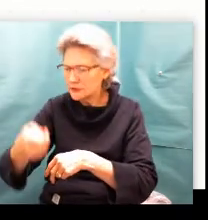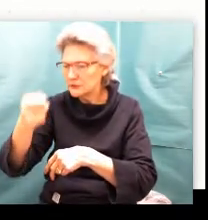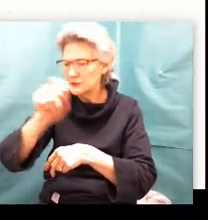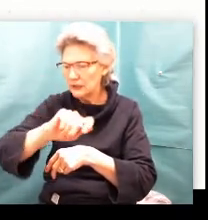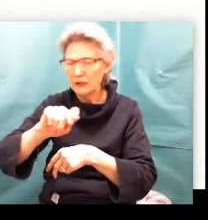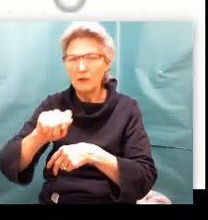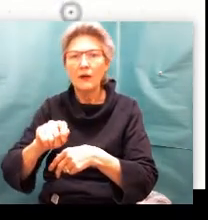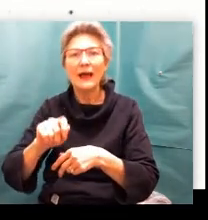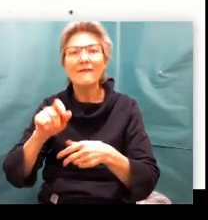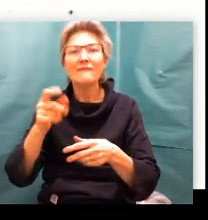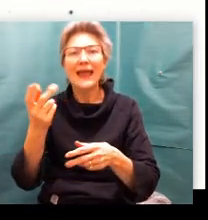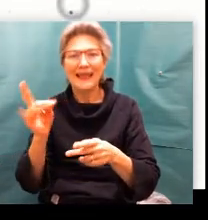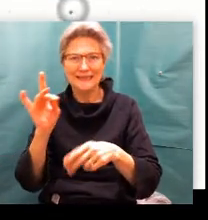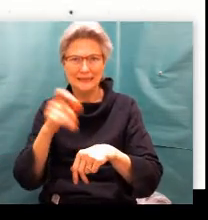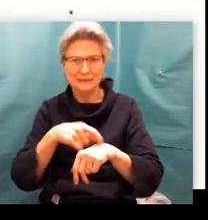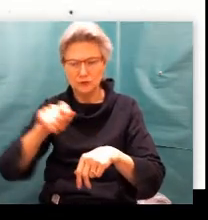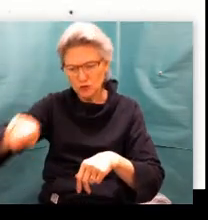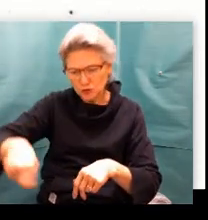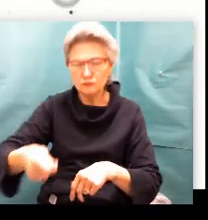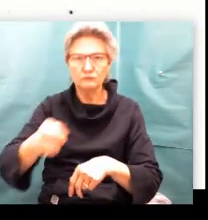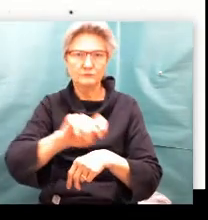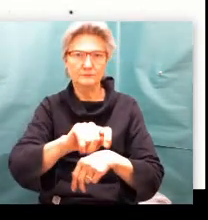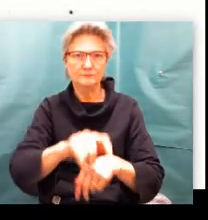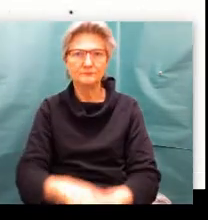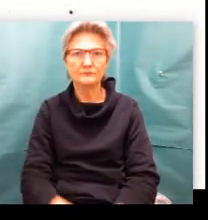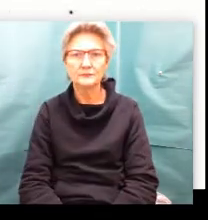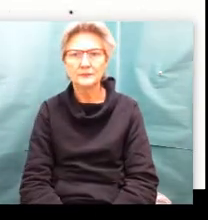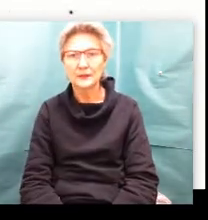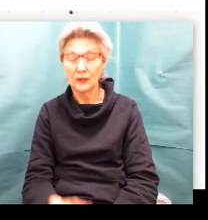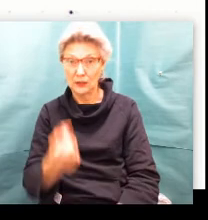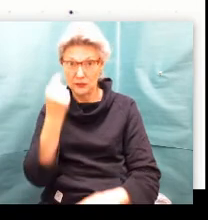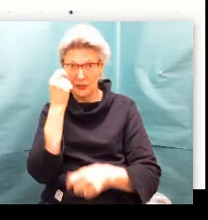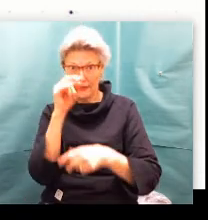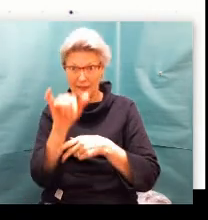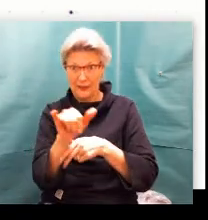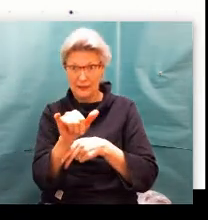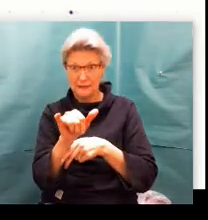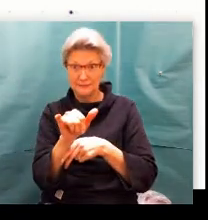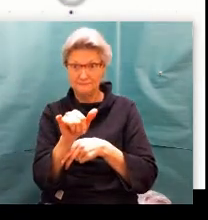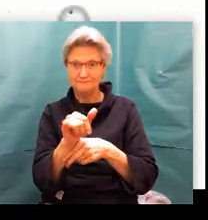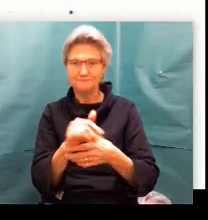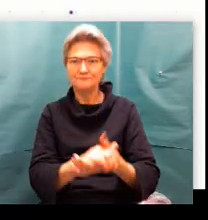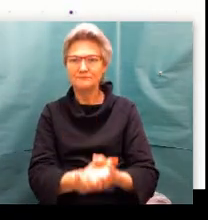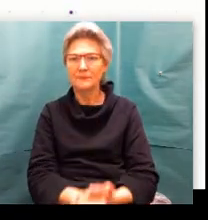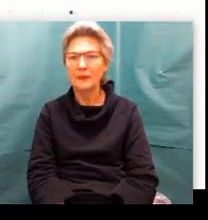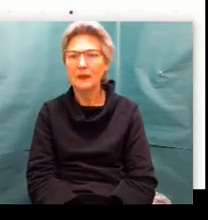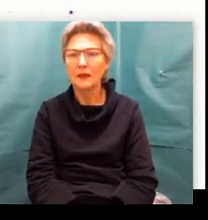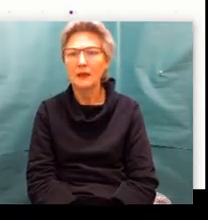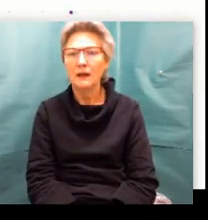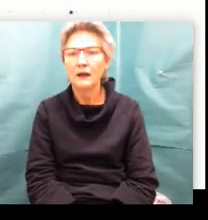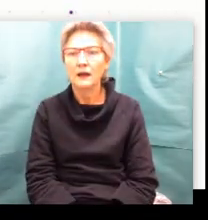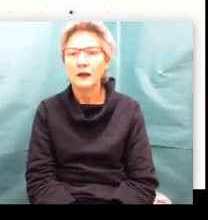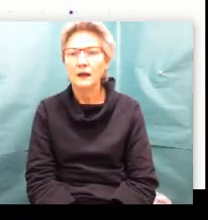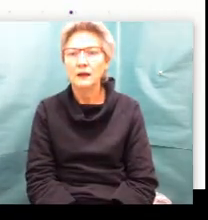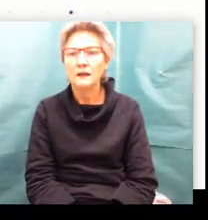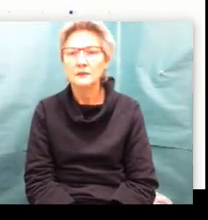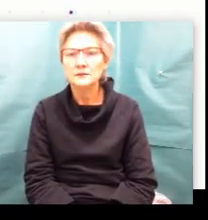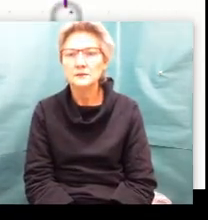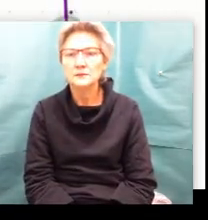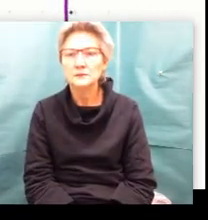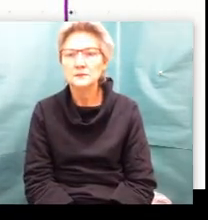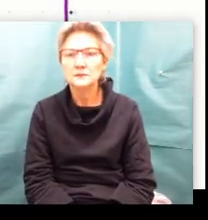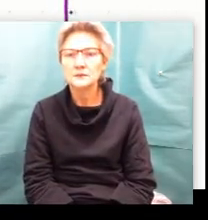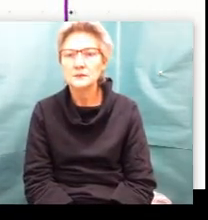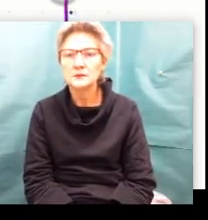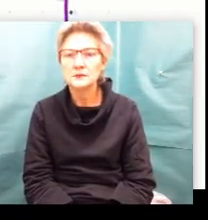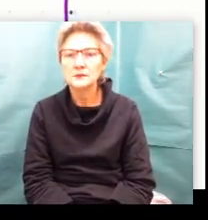write that over here. So let's see if that makes sense. Oh, I can't write a P for some reason. Okay, we're going to get creative and pretend